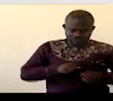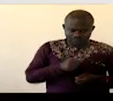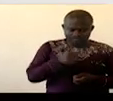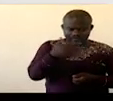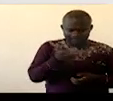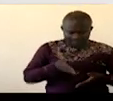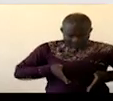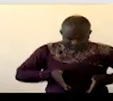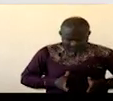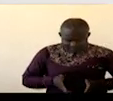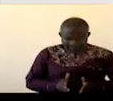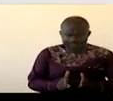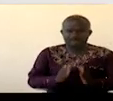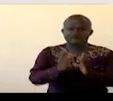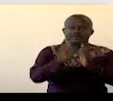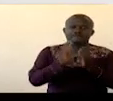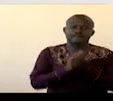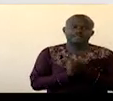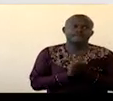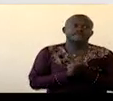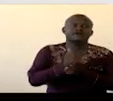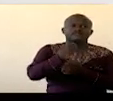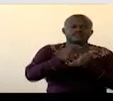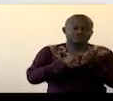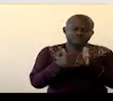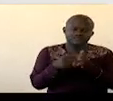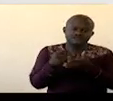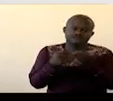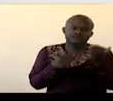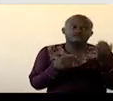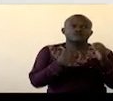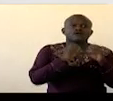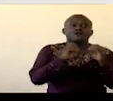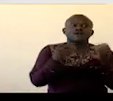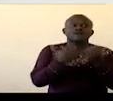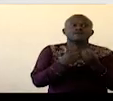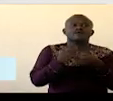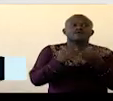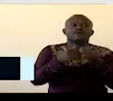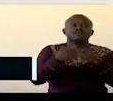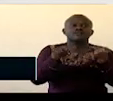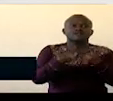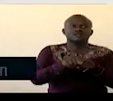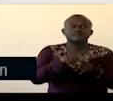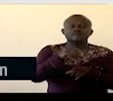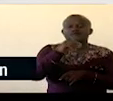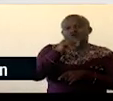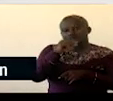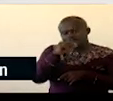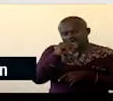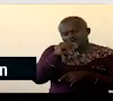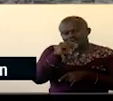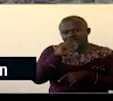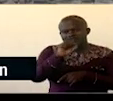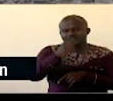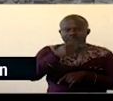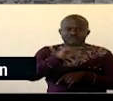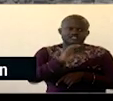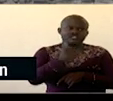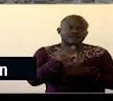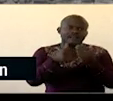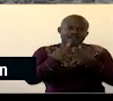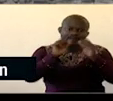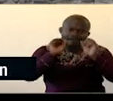fertile offspring. That means organisms of the same species are able to